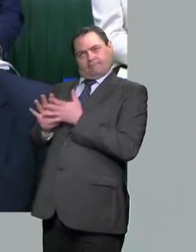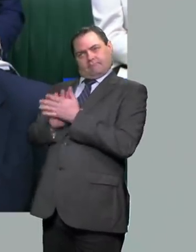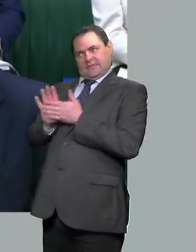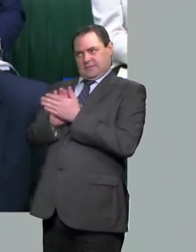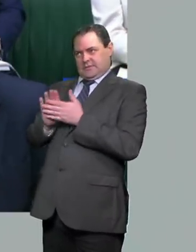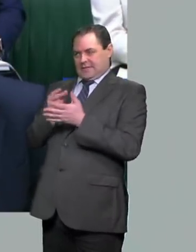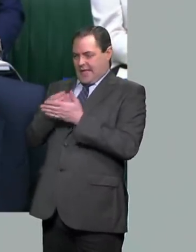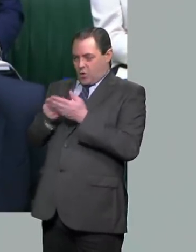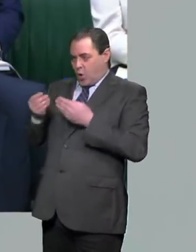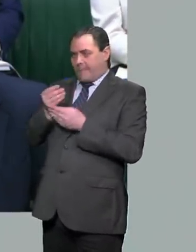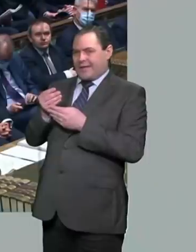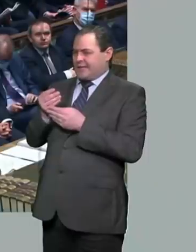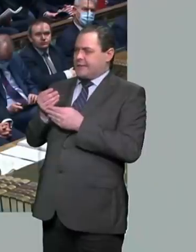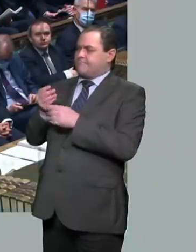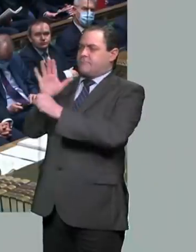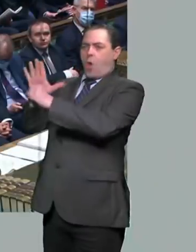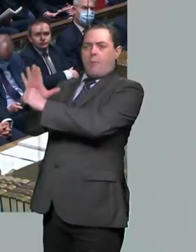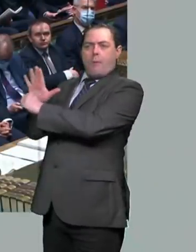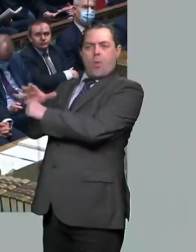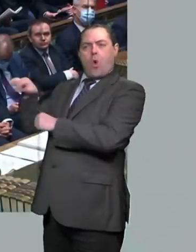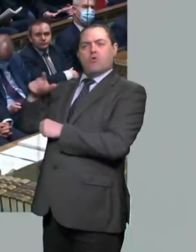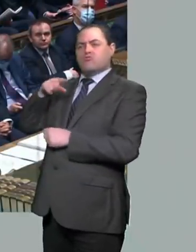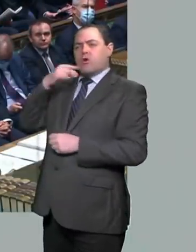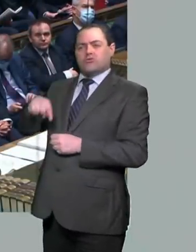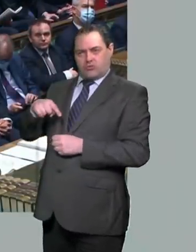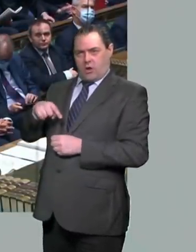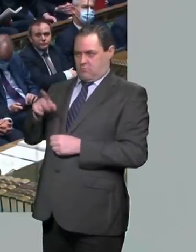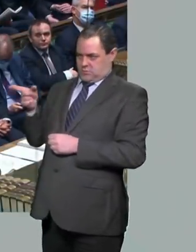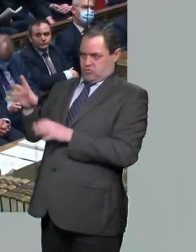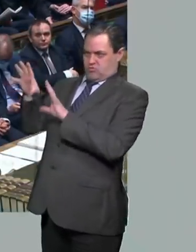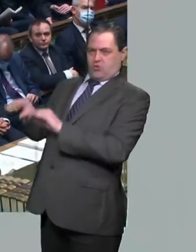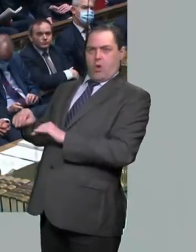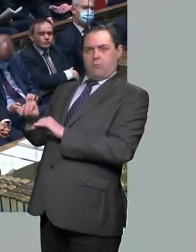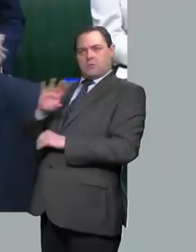of economic sanctions that will deter President Putin from what I believe